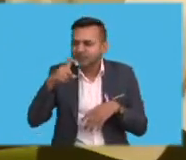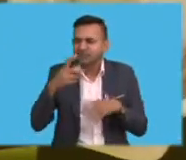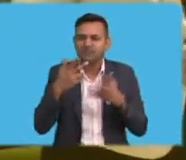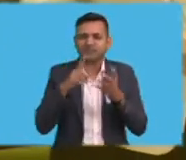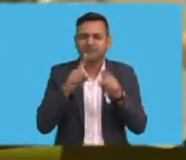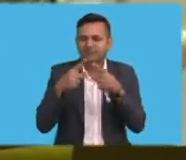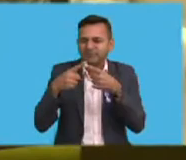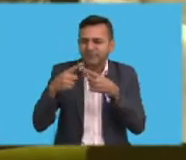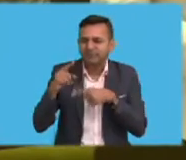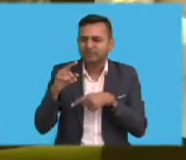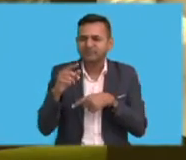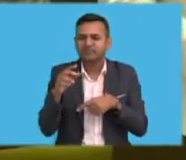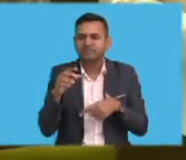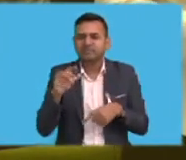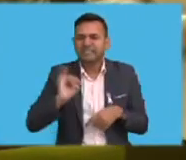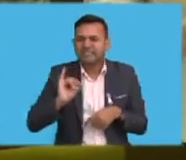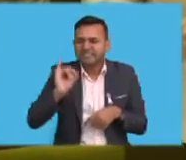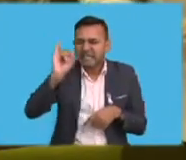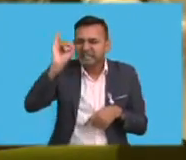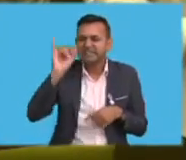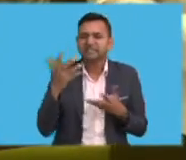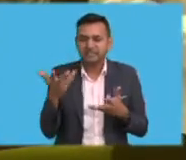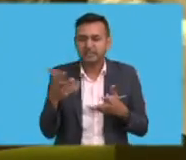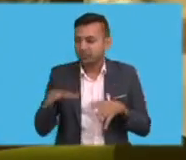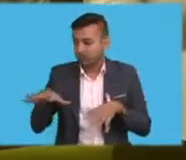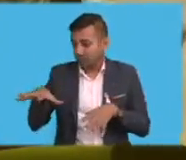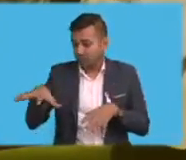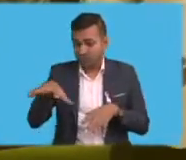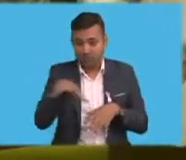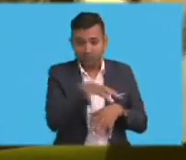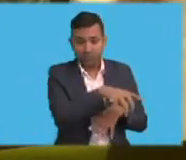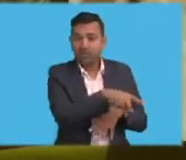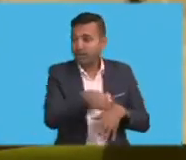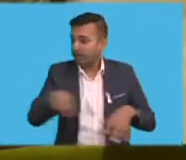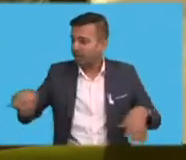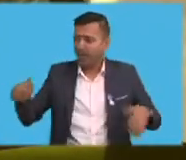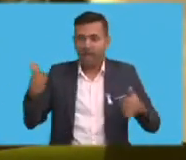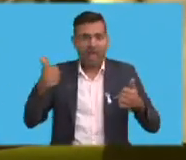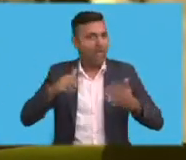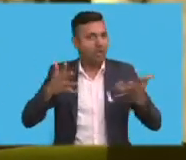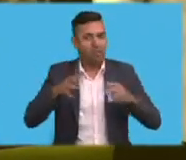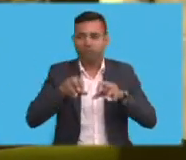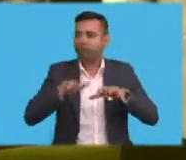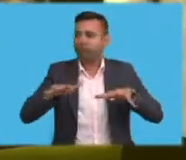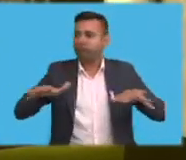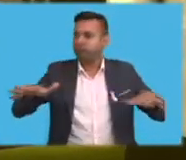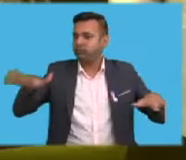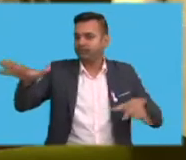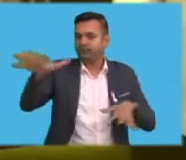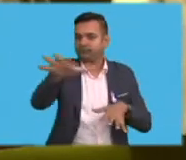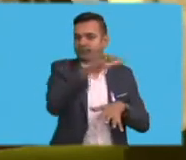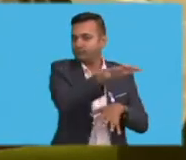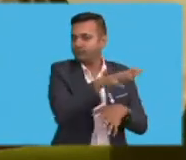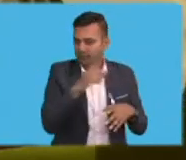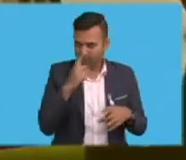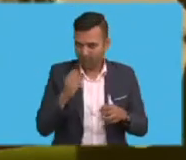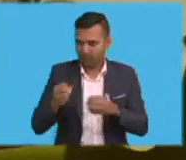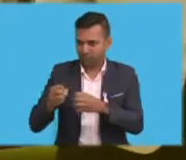Okay? So it could be in Singatoka, Nandronga. It could come to Ba. It could be anywhere. Okay.